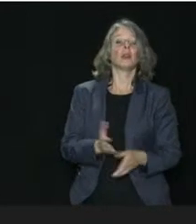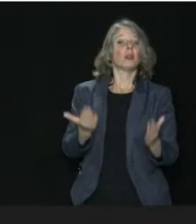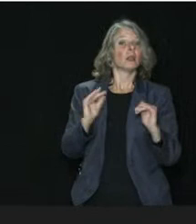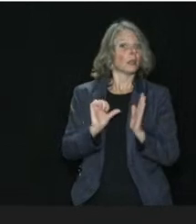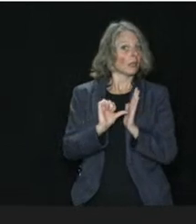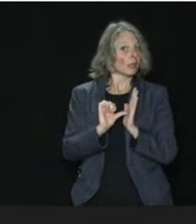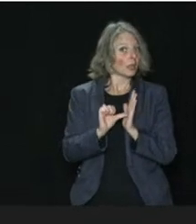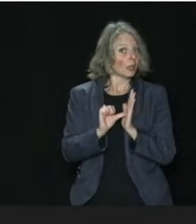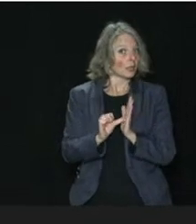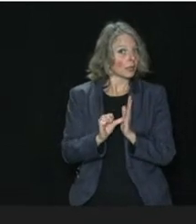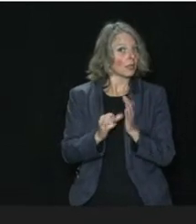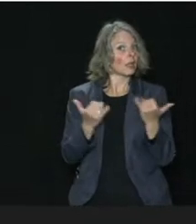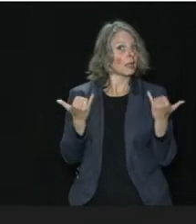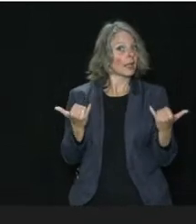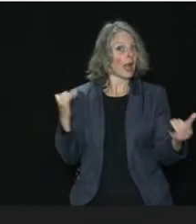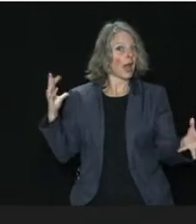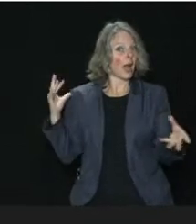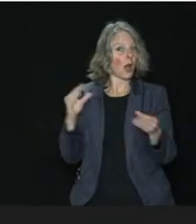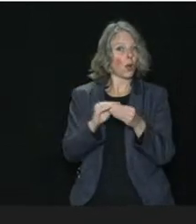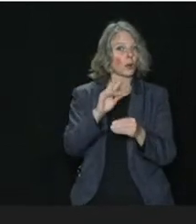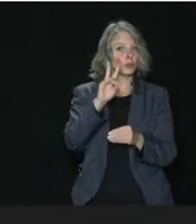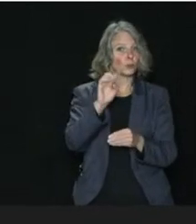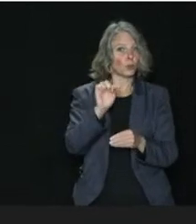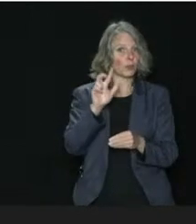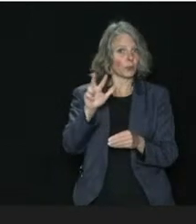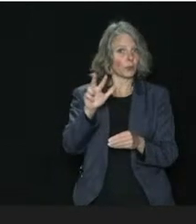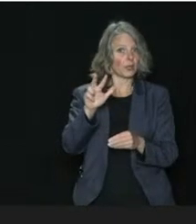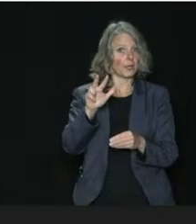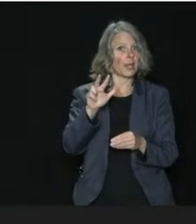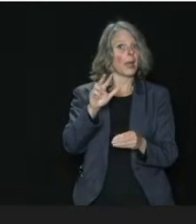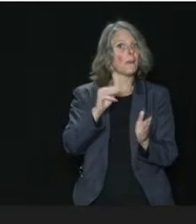have approximately 2.3 million doses